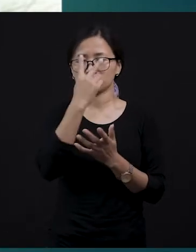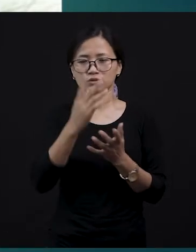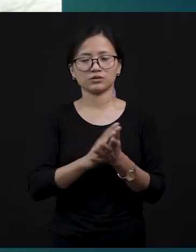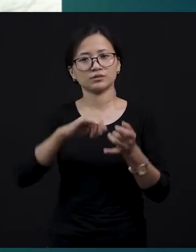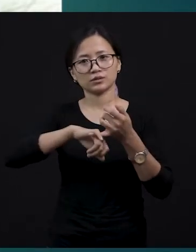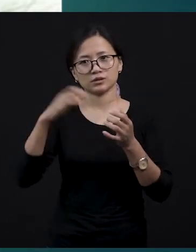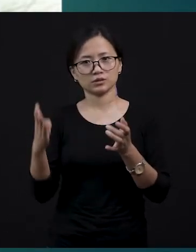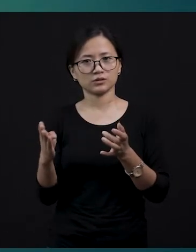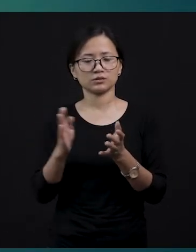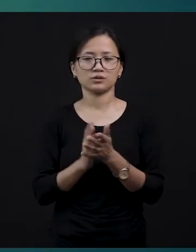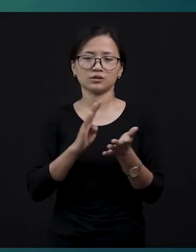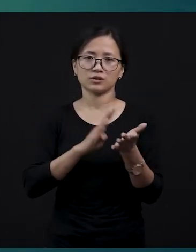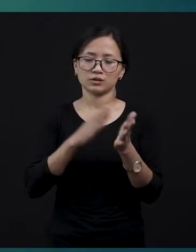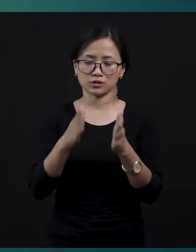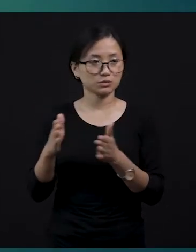beautiful to look at.